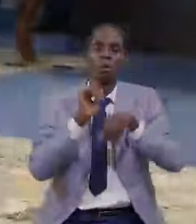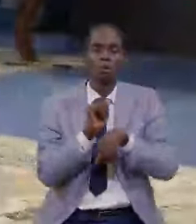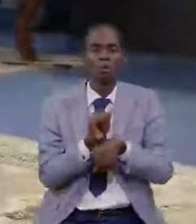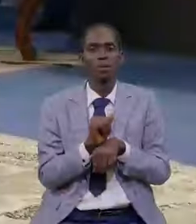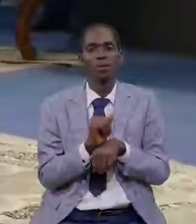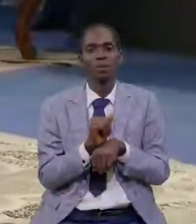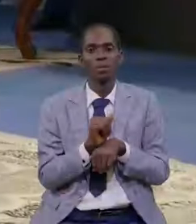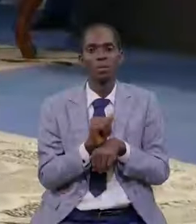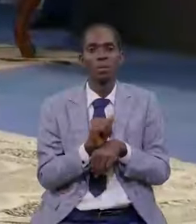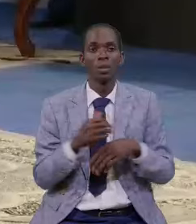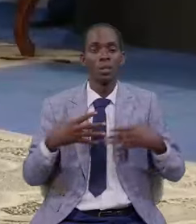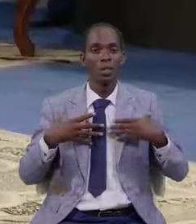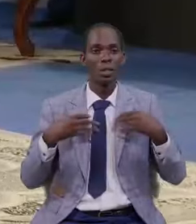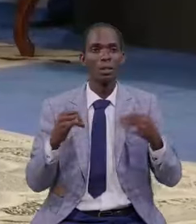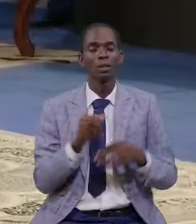Healing.